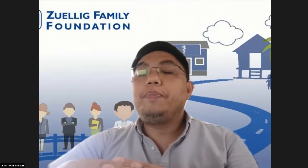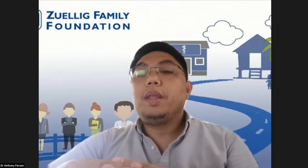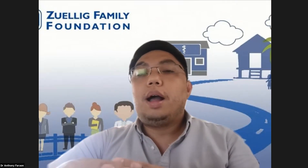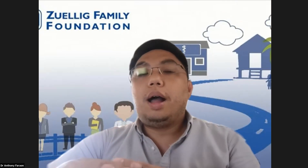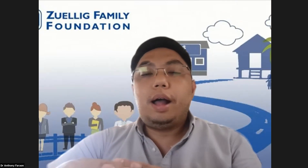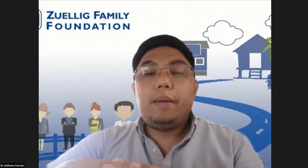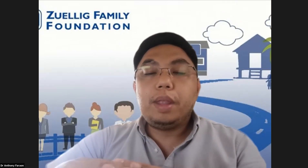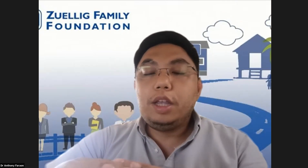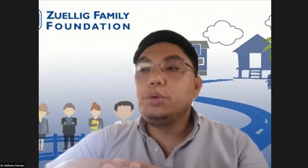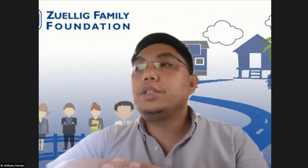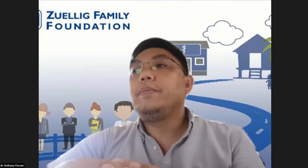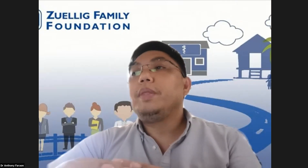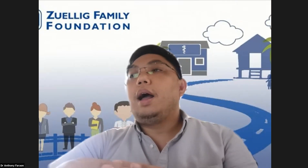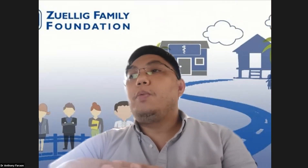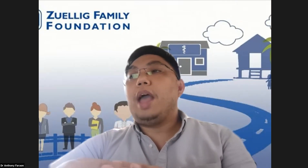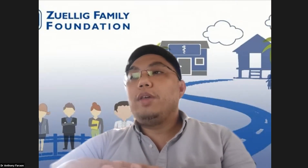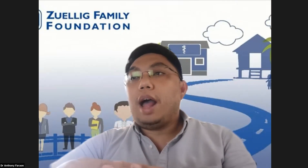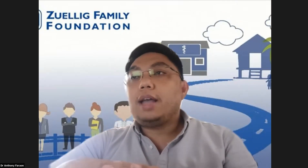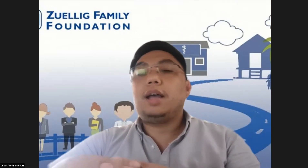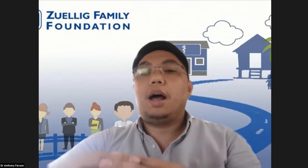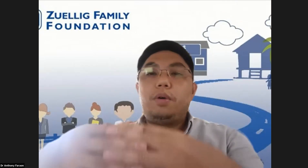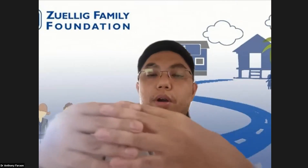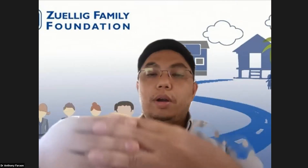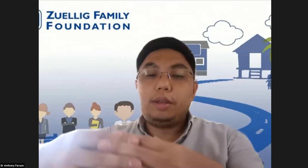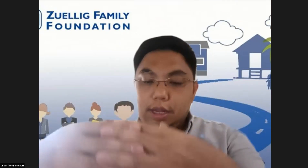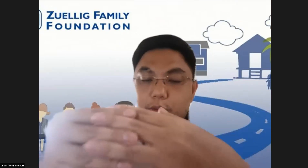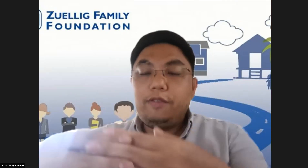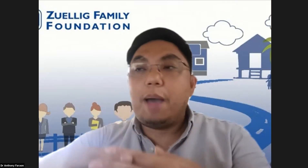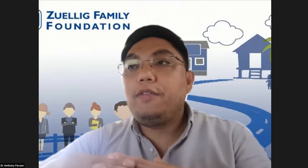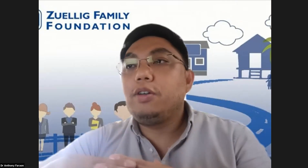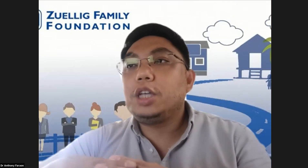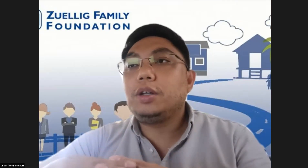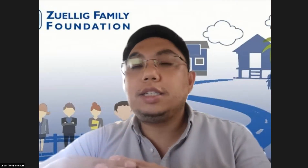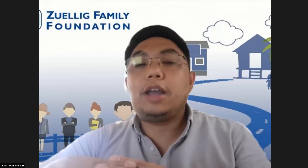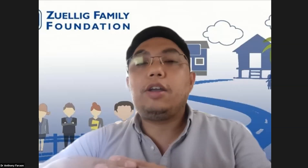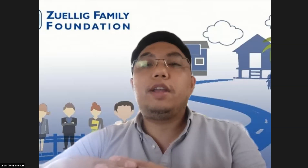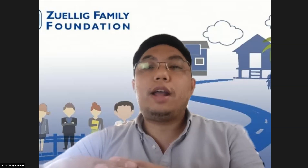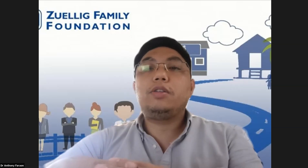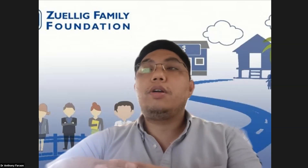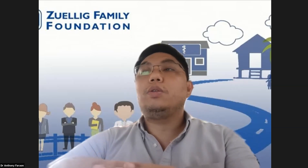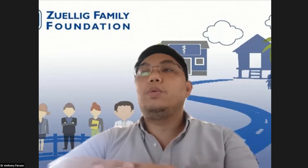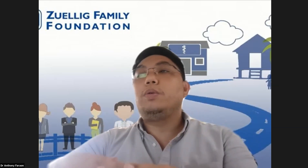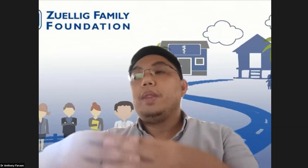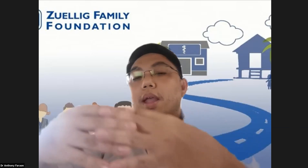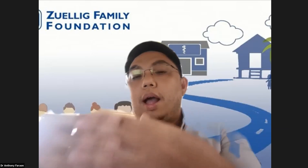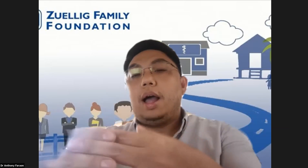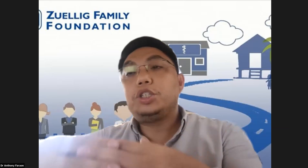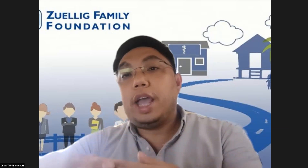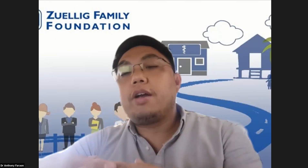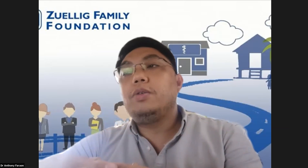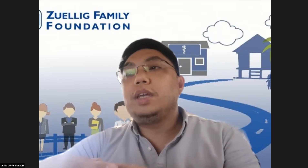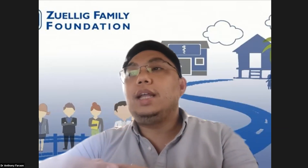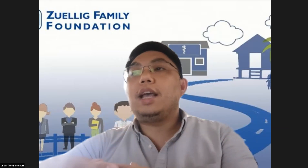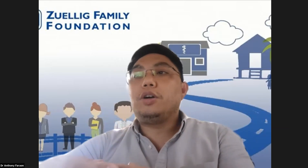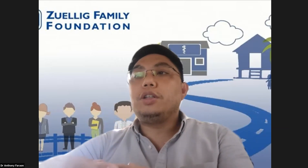nutrition issues. We have with us the Zwilig Family Foundation Executive Director to